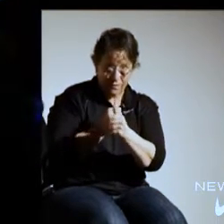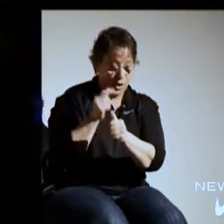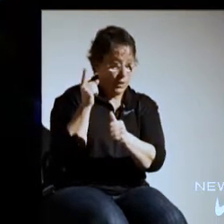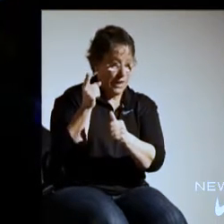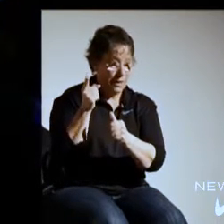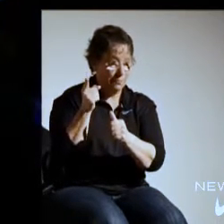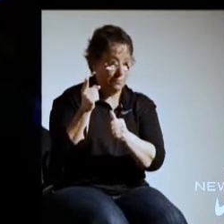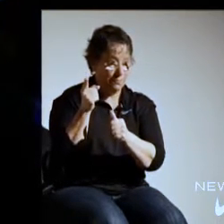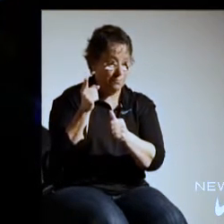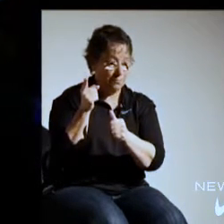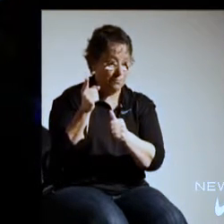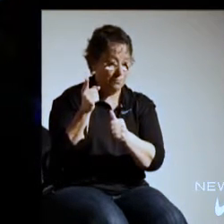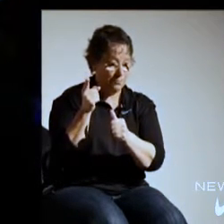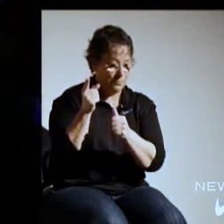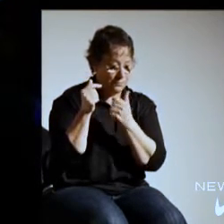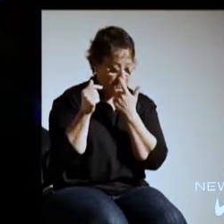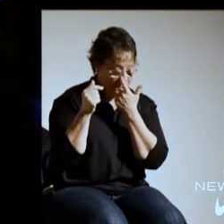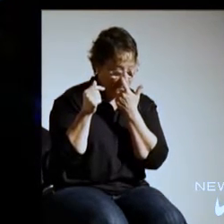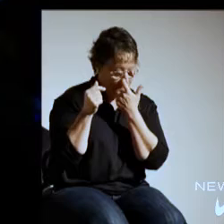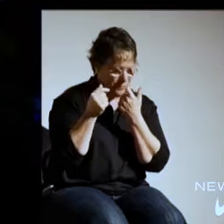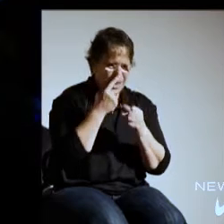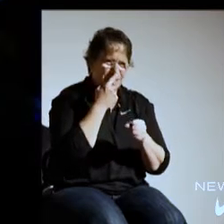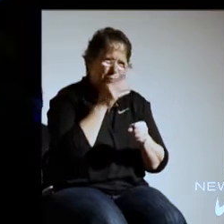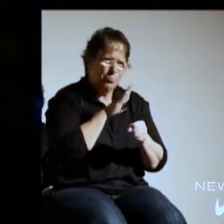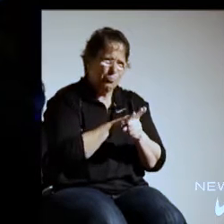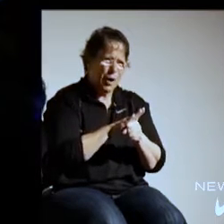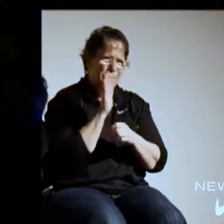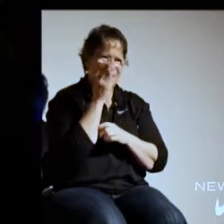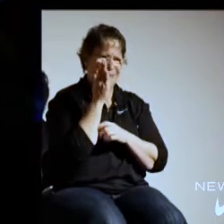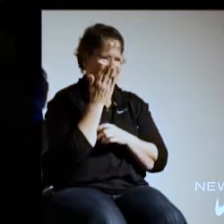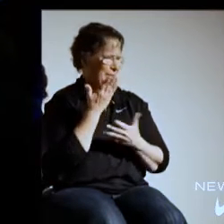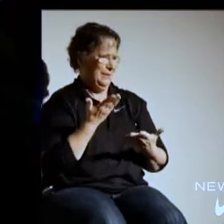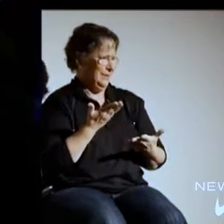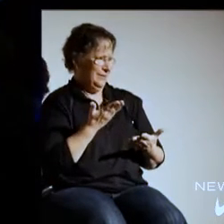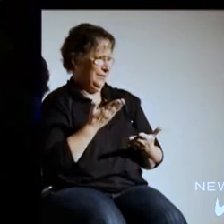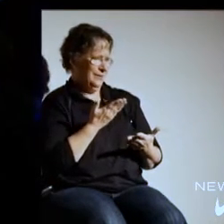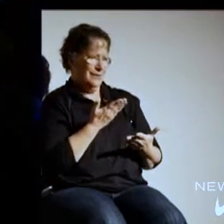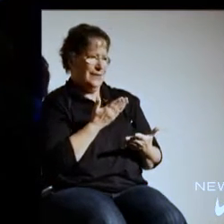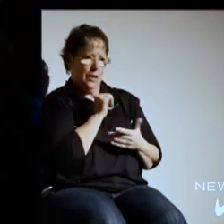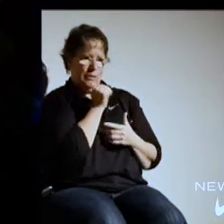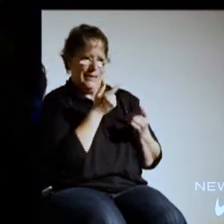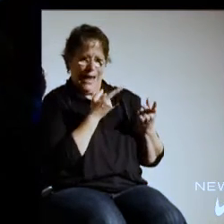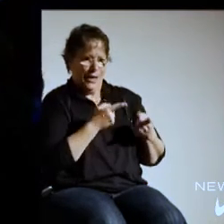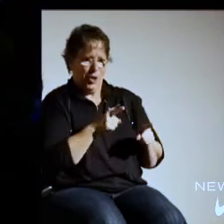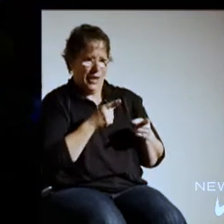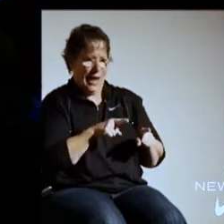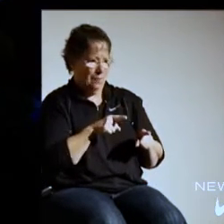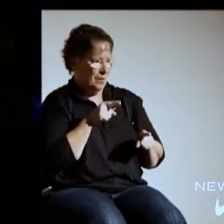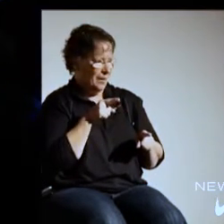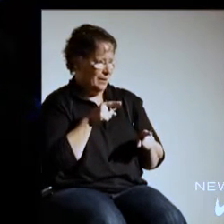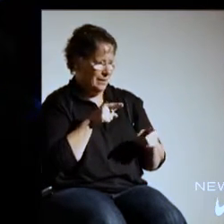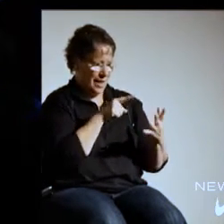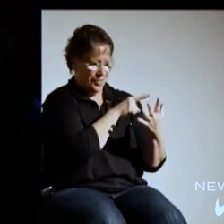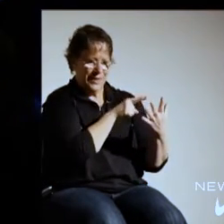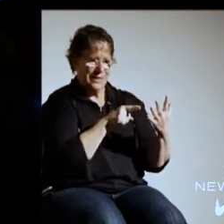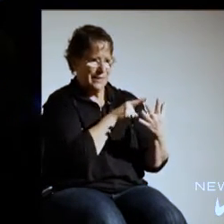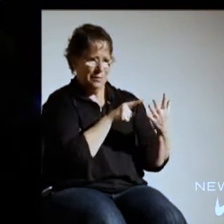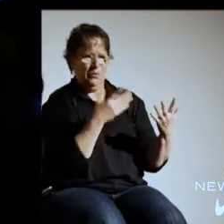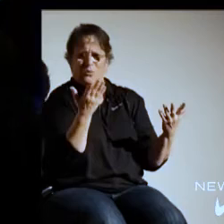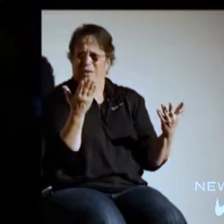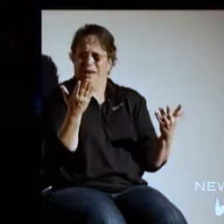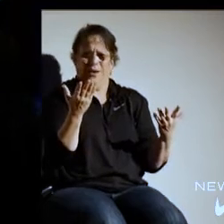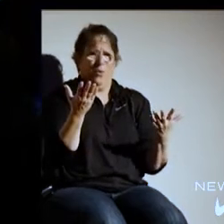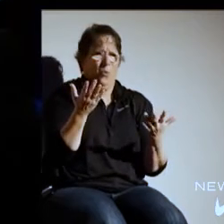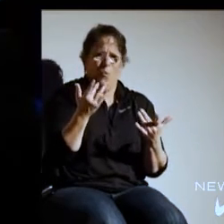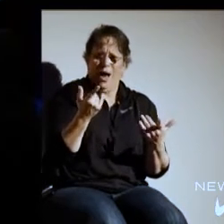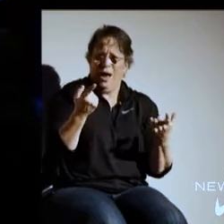And right at the moment when the promise seemed so dead, and they were so disillusioned, and they said, we decided